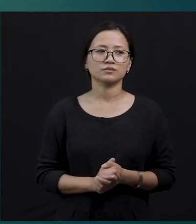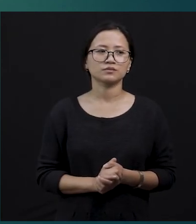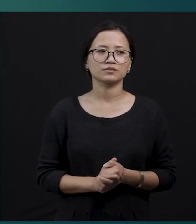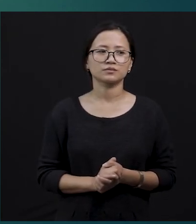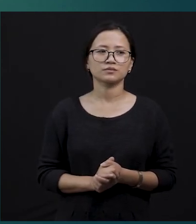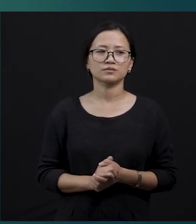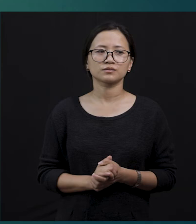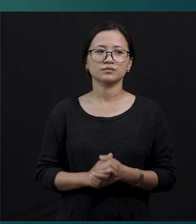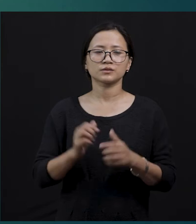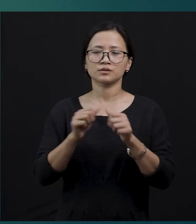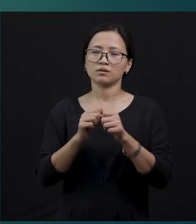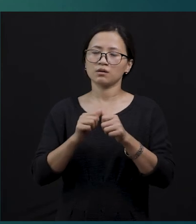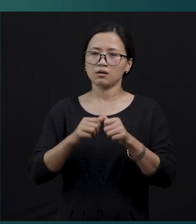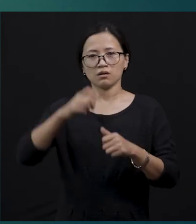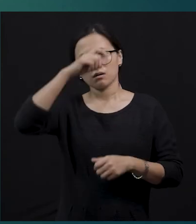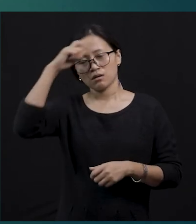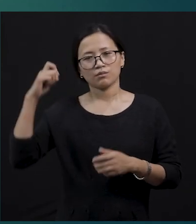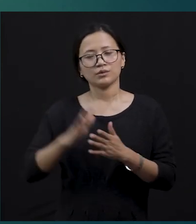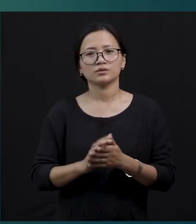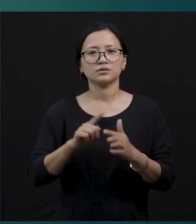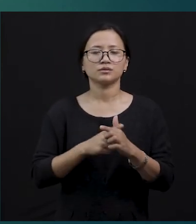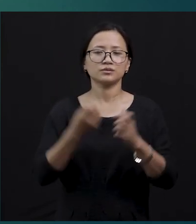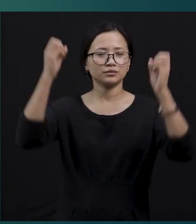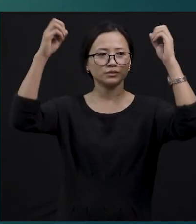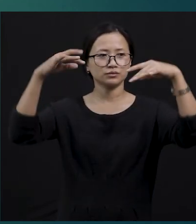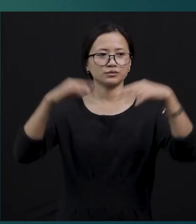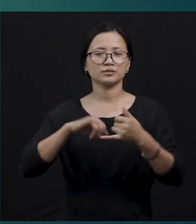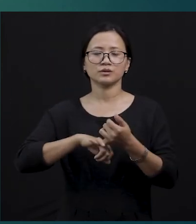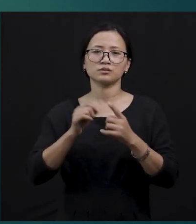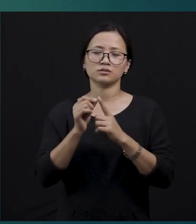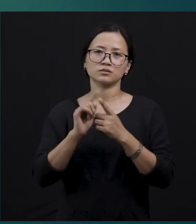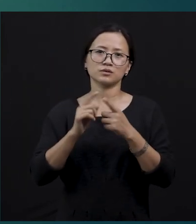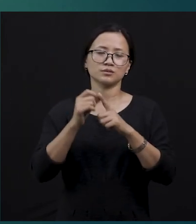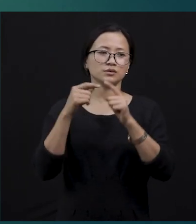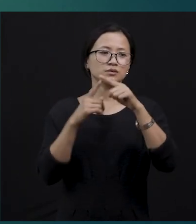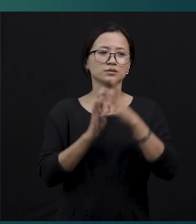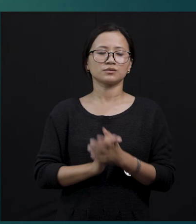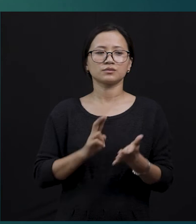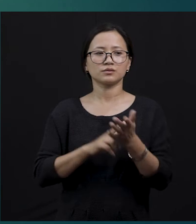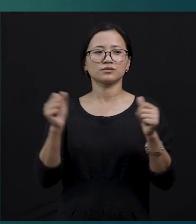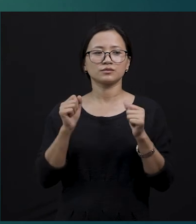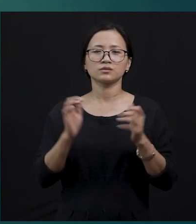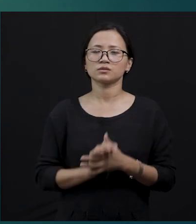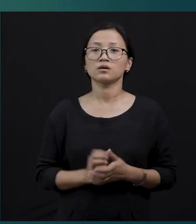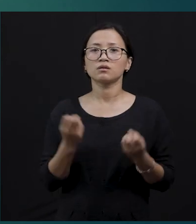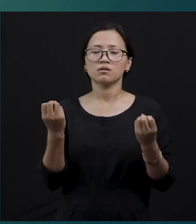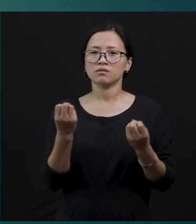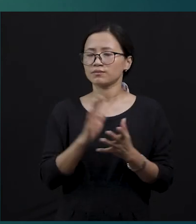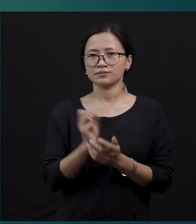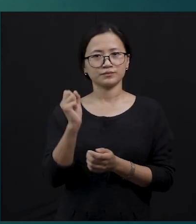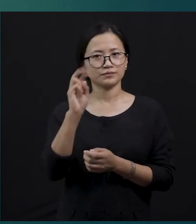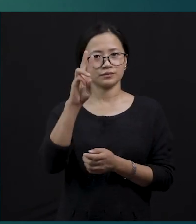children? April, June, September, November. All these months are having how many days, children?